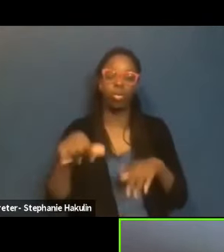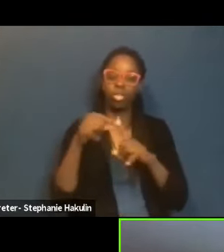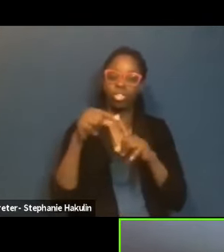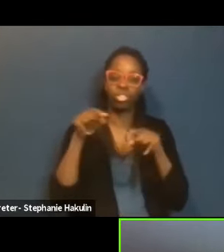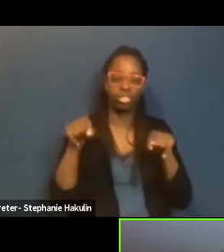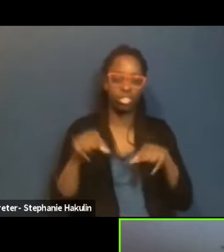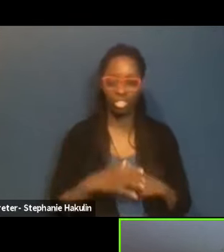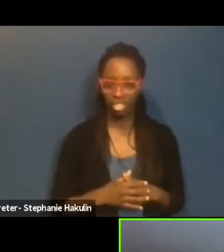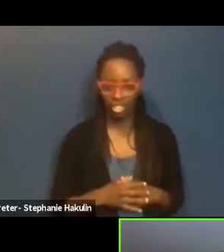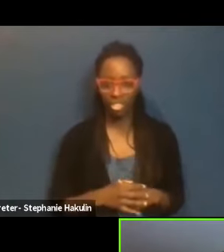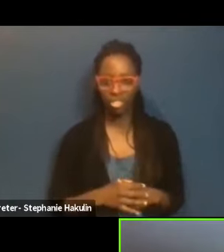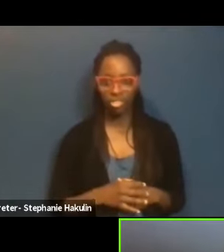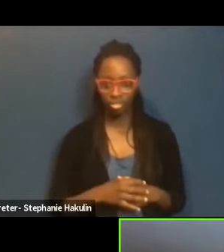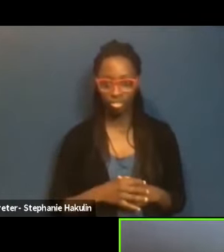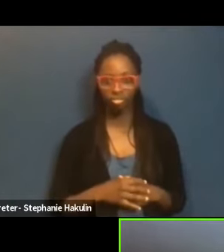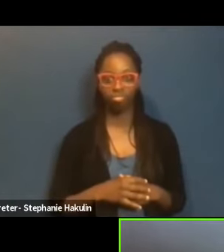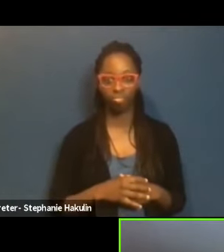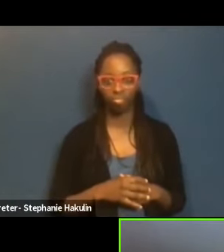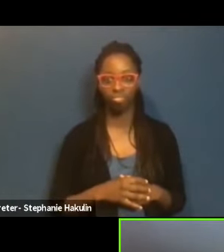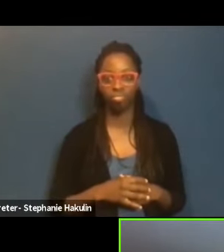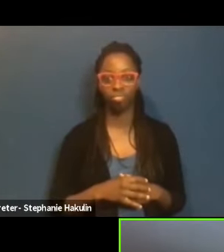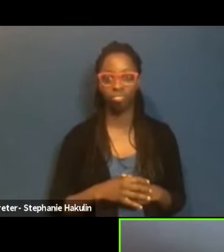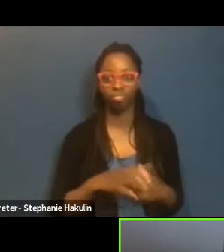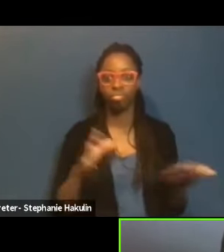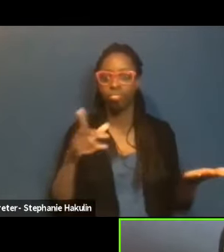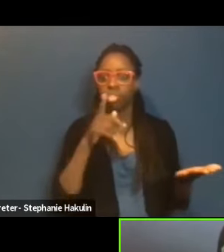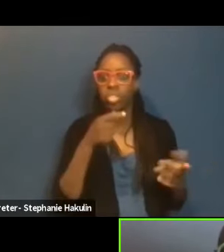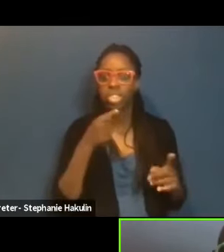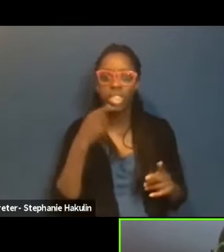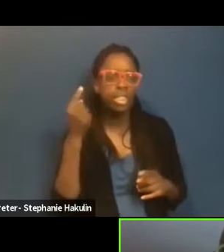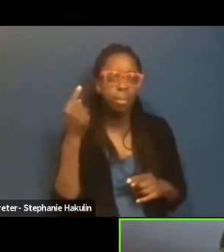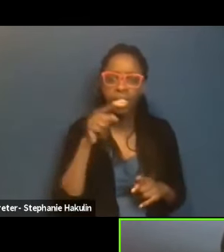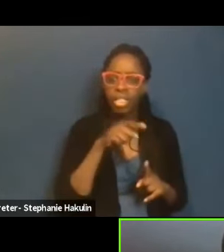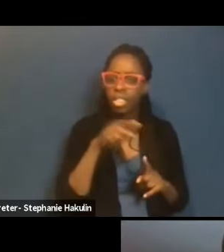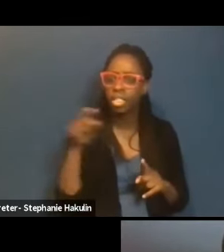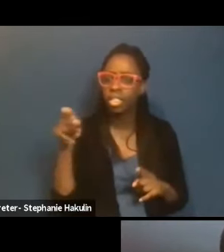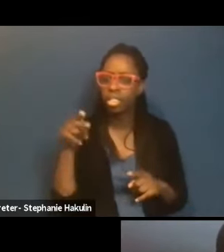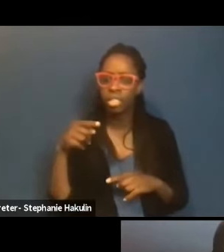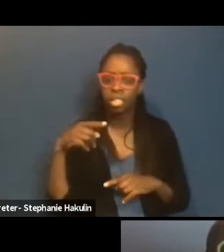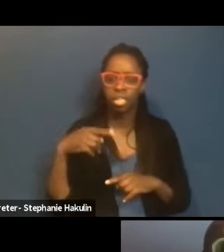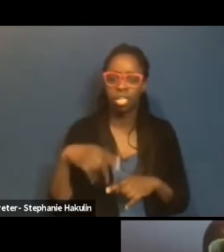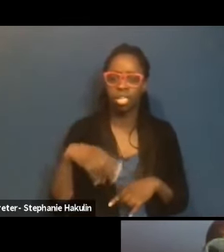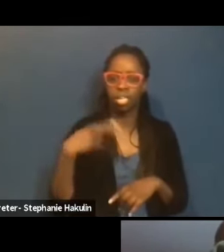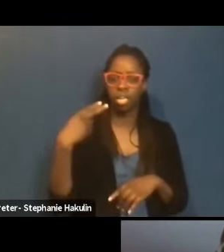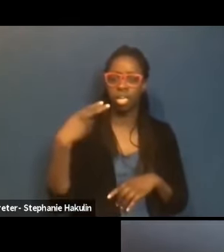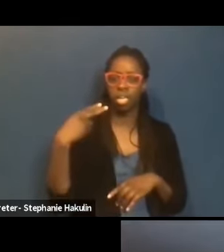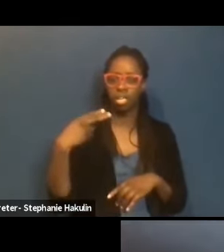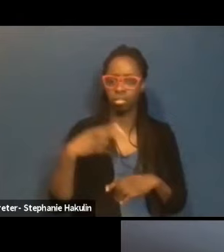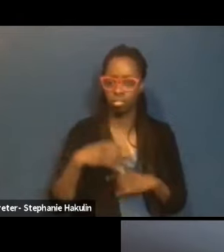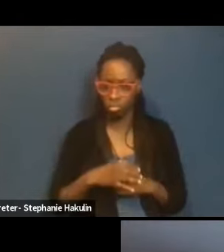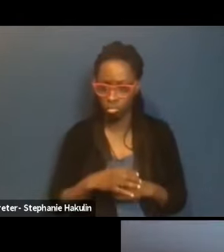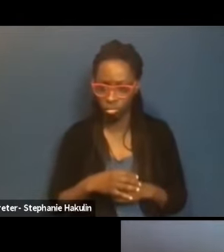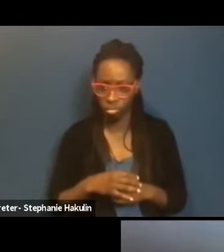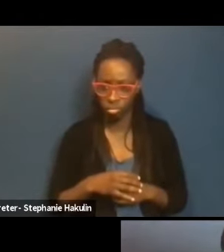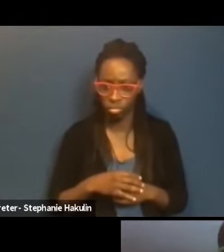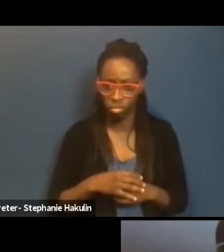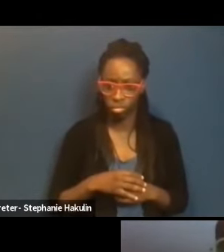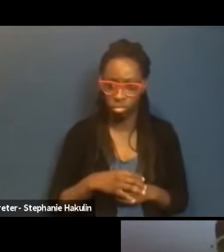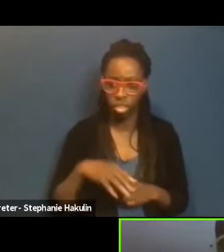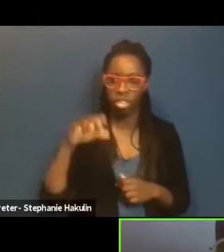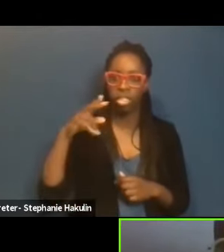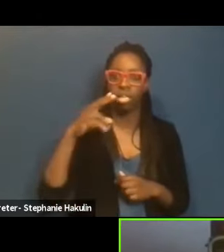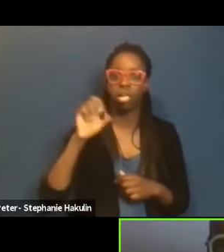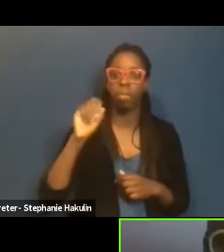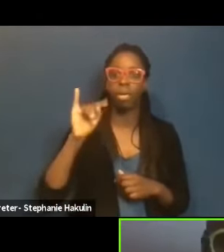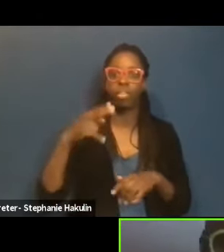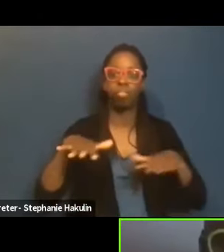said giving me Patricia Smith vibes? Yup. Maida, I see you. I see you. And that is high praise. That